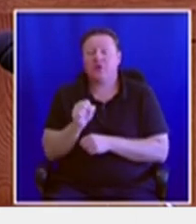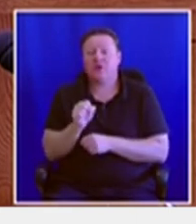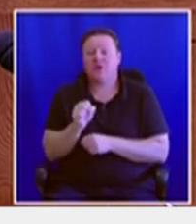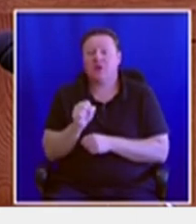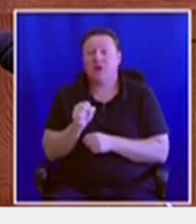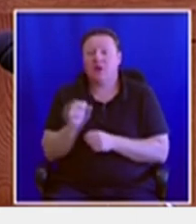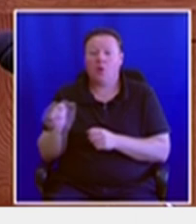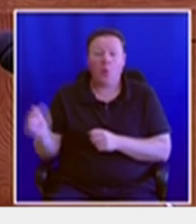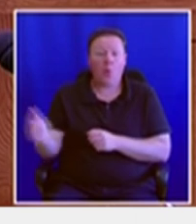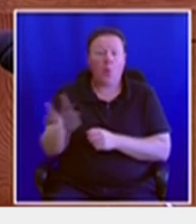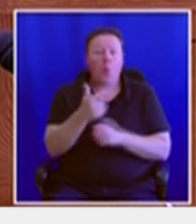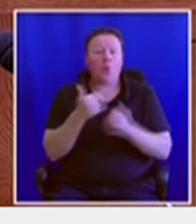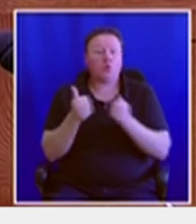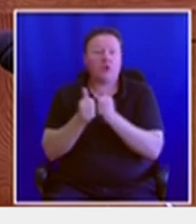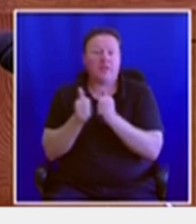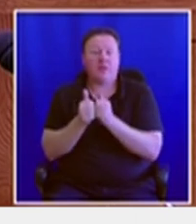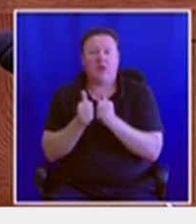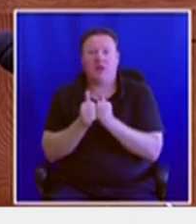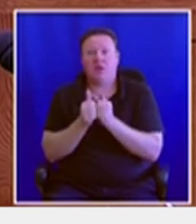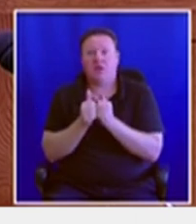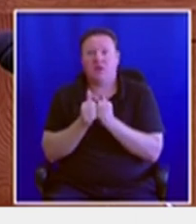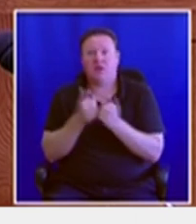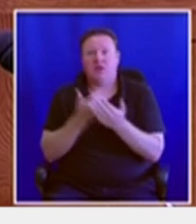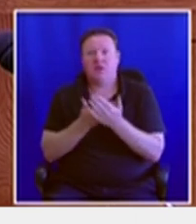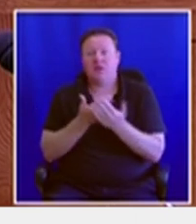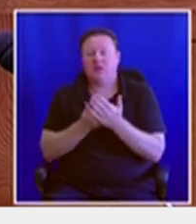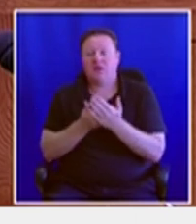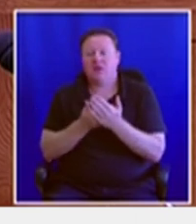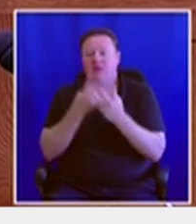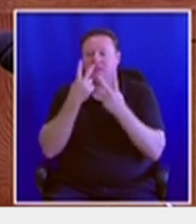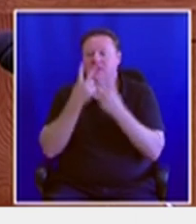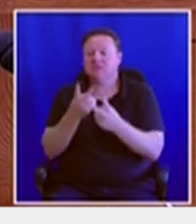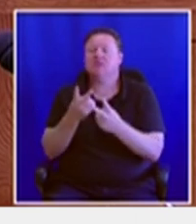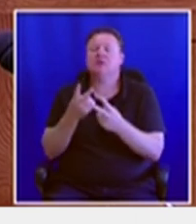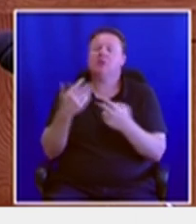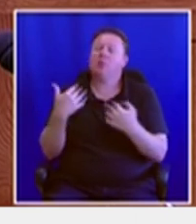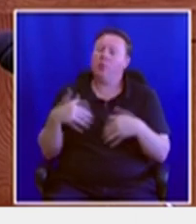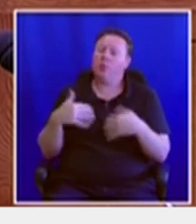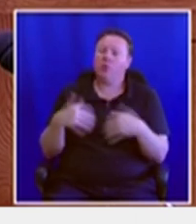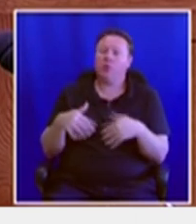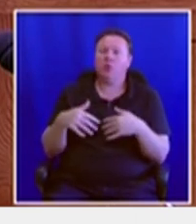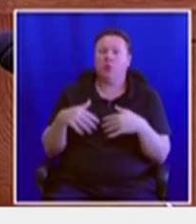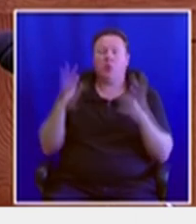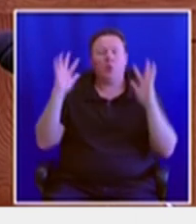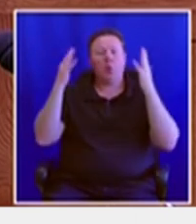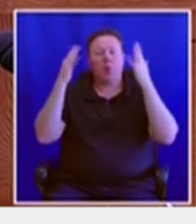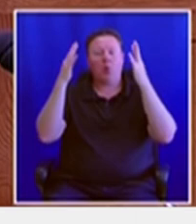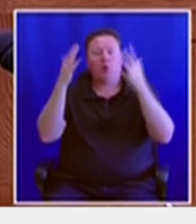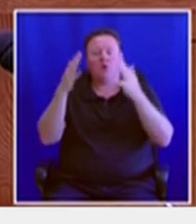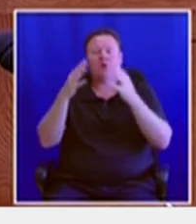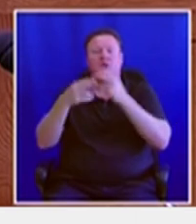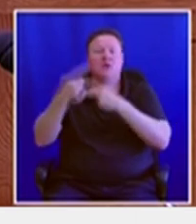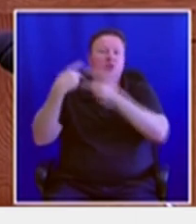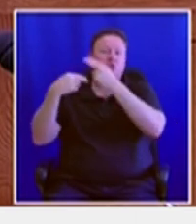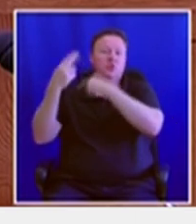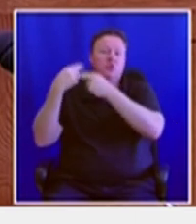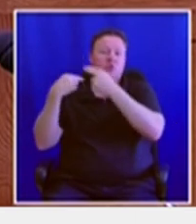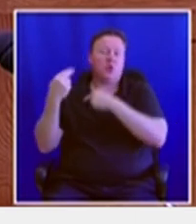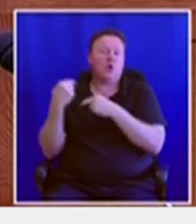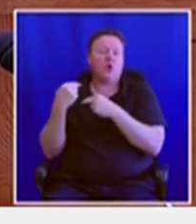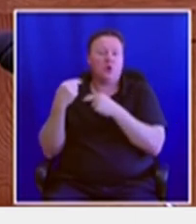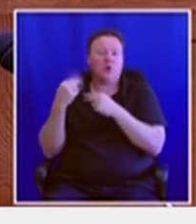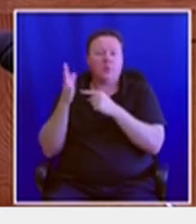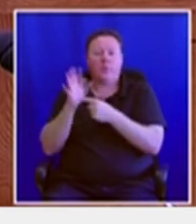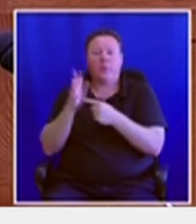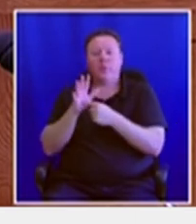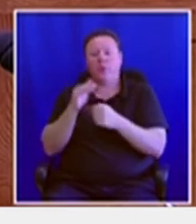basis, can regale in the glorious historical account of our